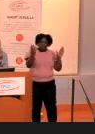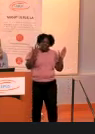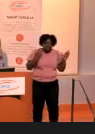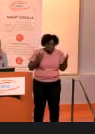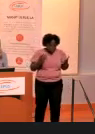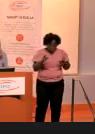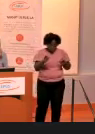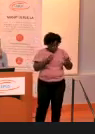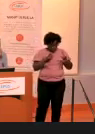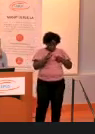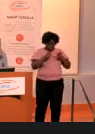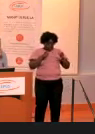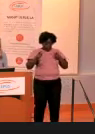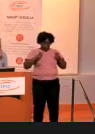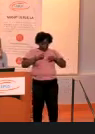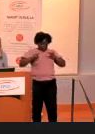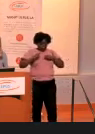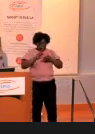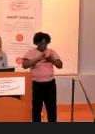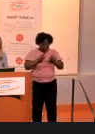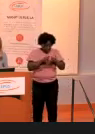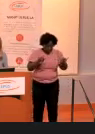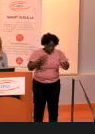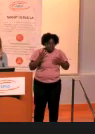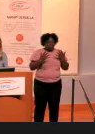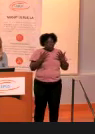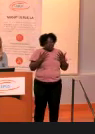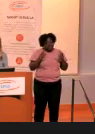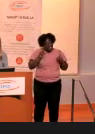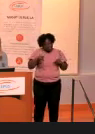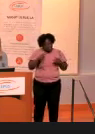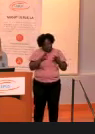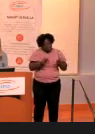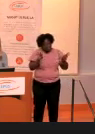take all these different medications at once, but it's important.